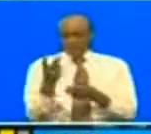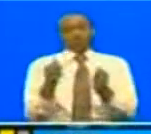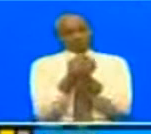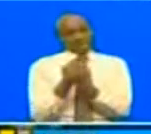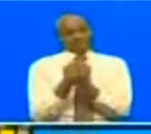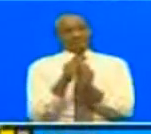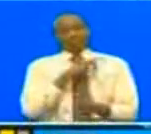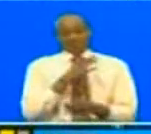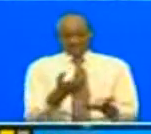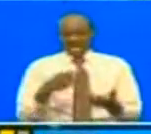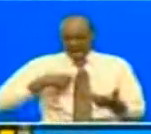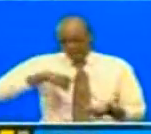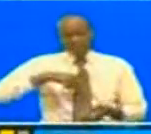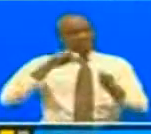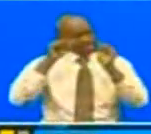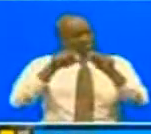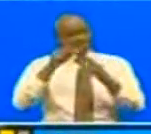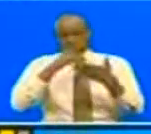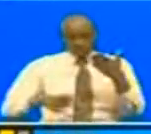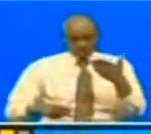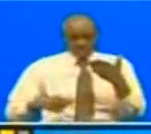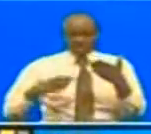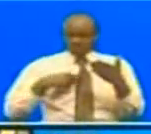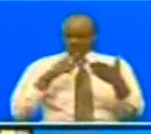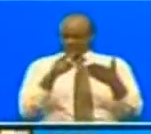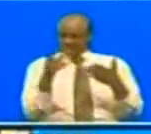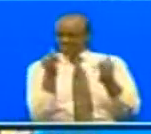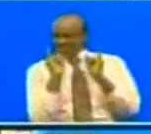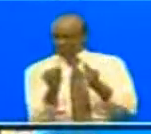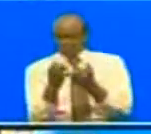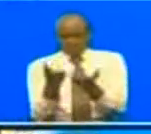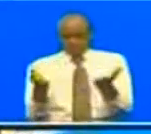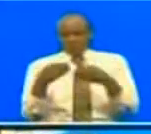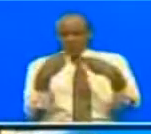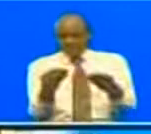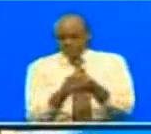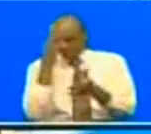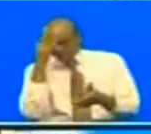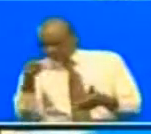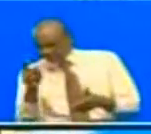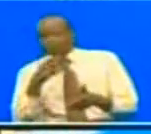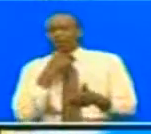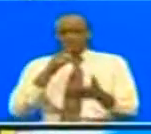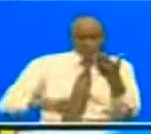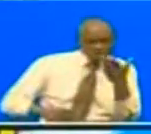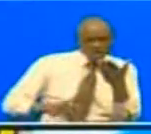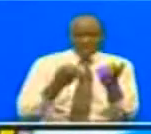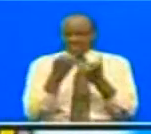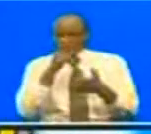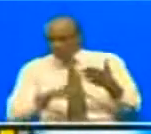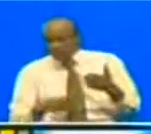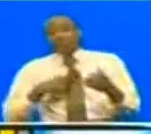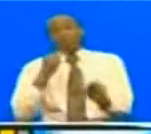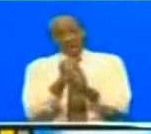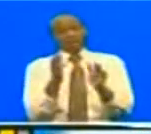so our ability to take product to market, to understand consumer trends, to work with